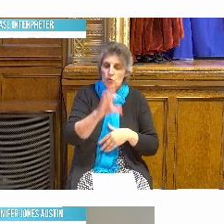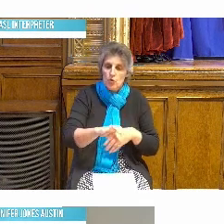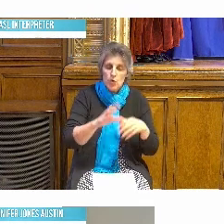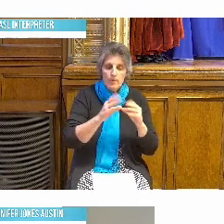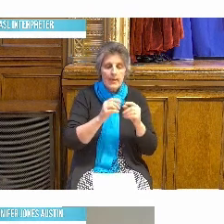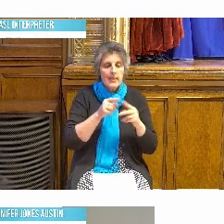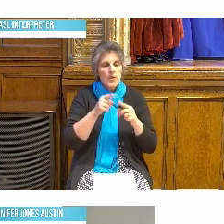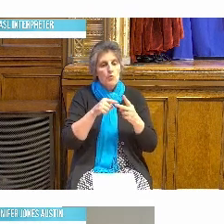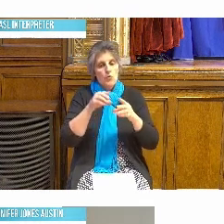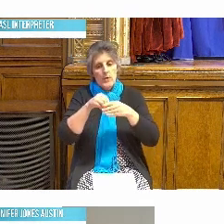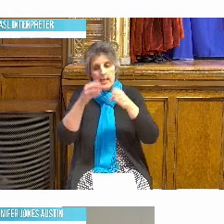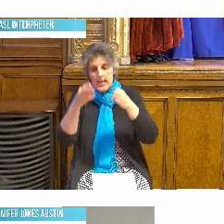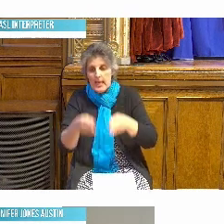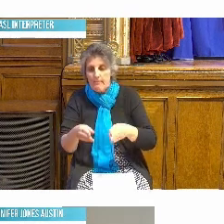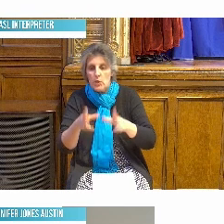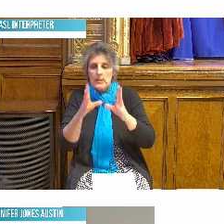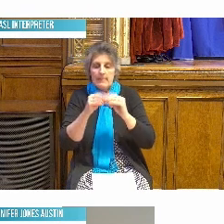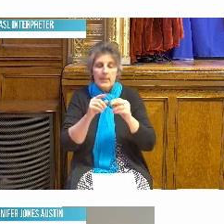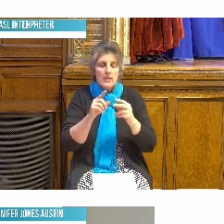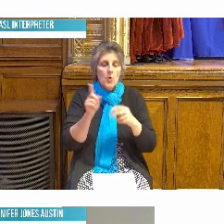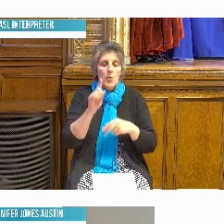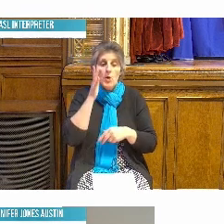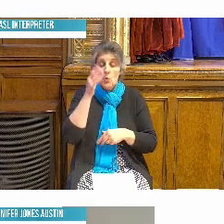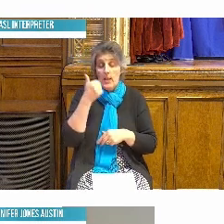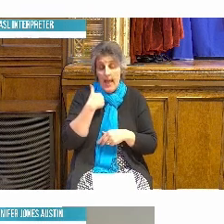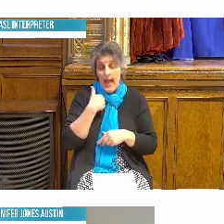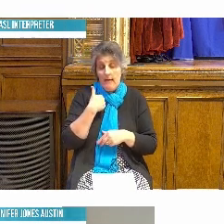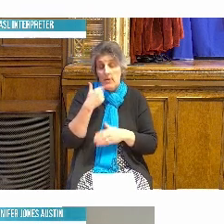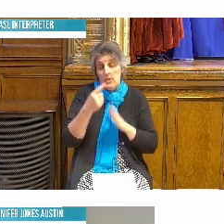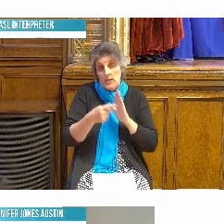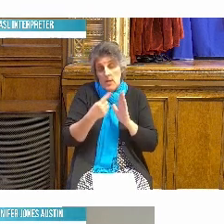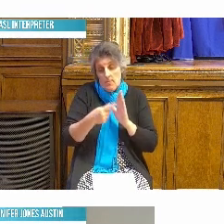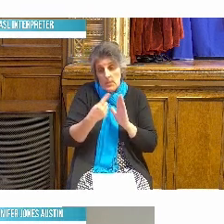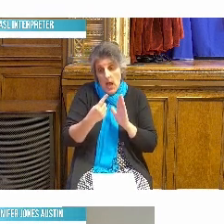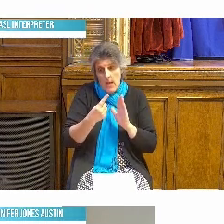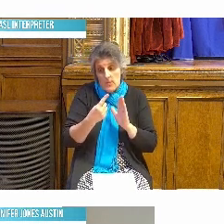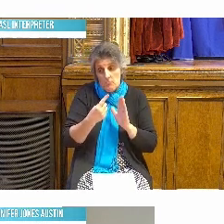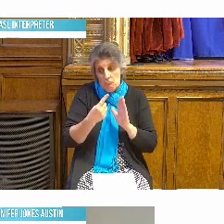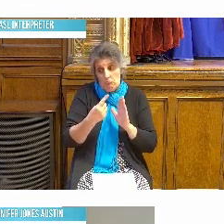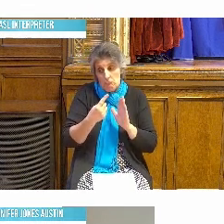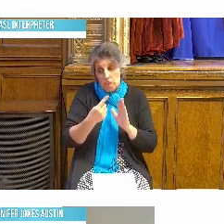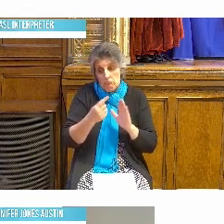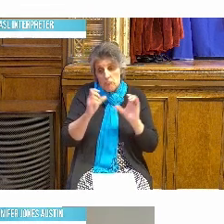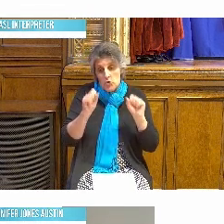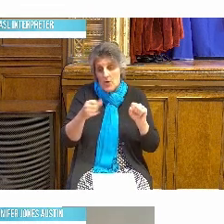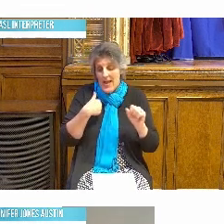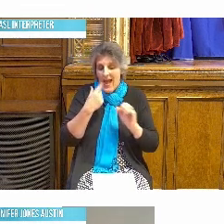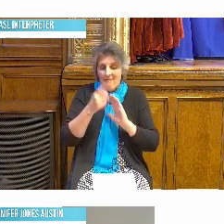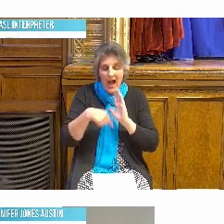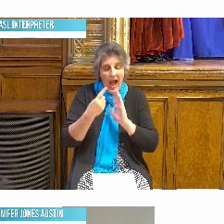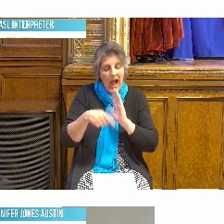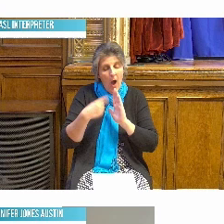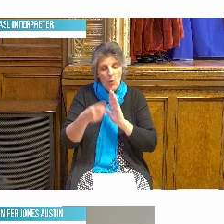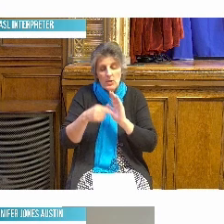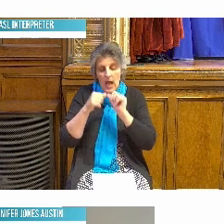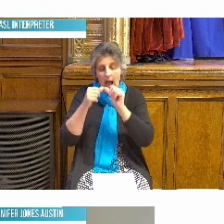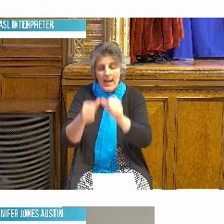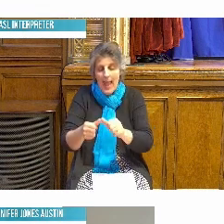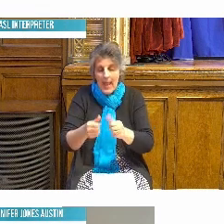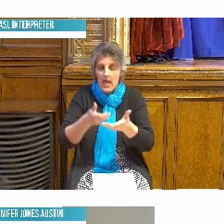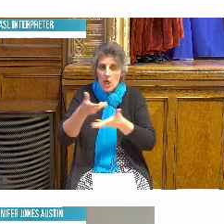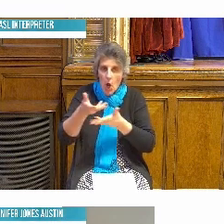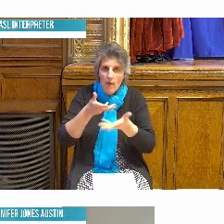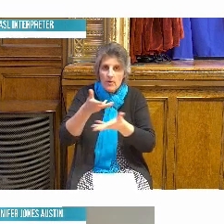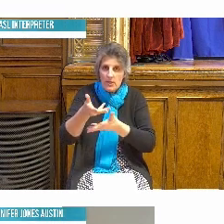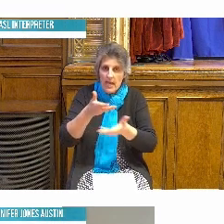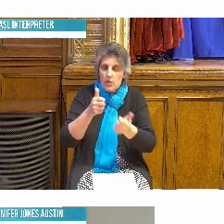through in-person meetings, where you will have sometimes, you can have hours on end conversations with